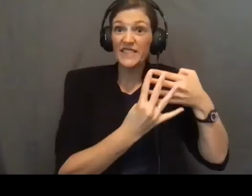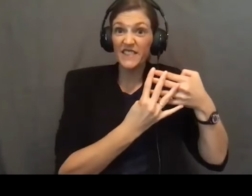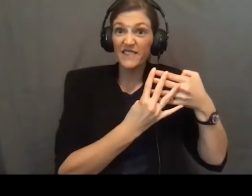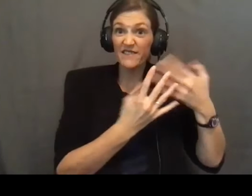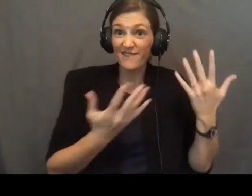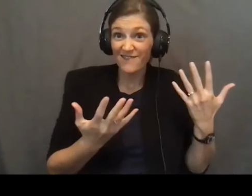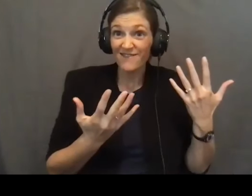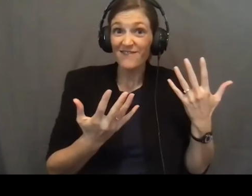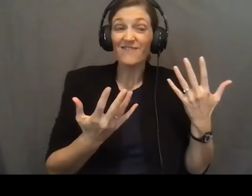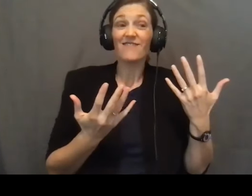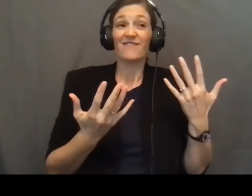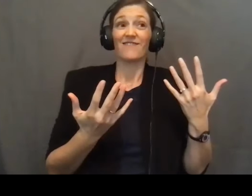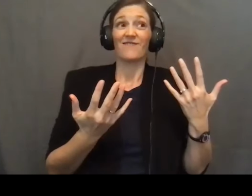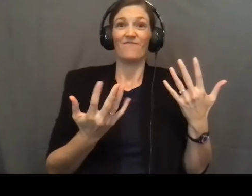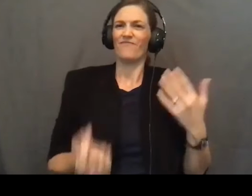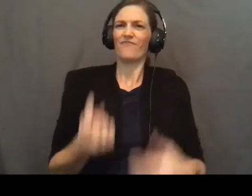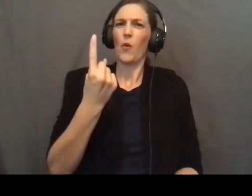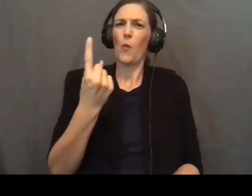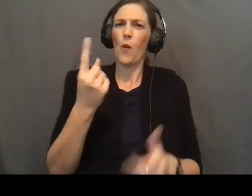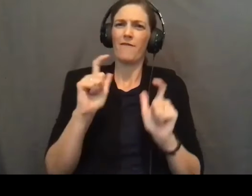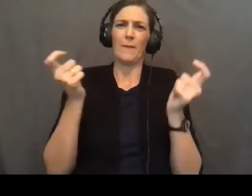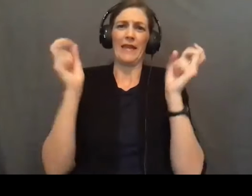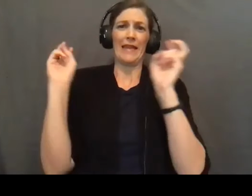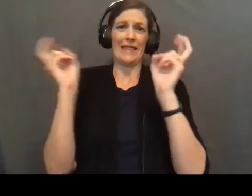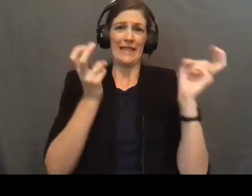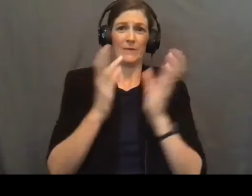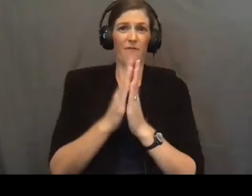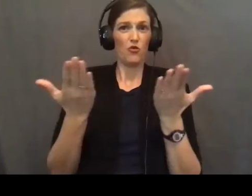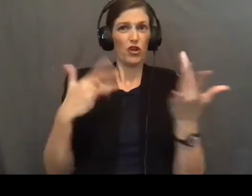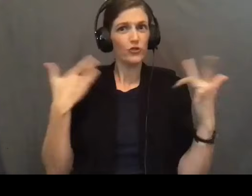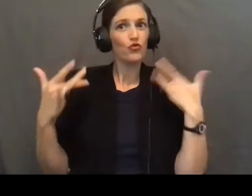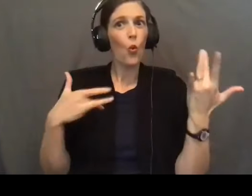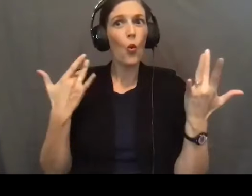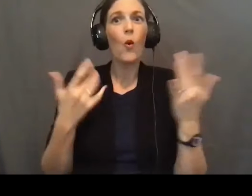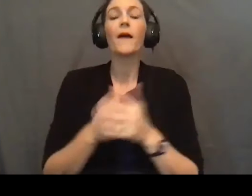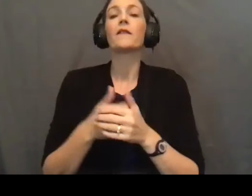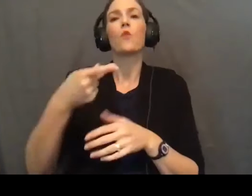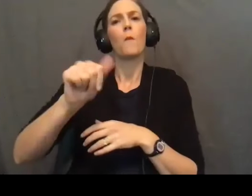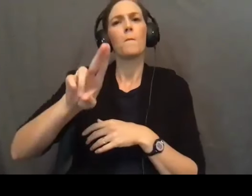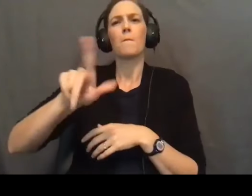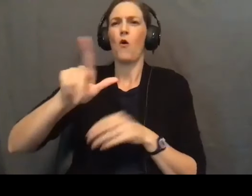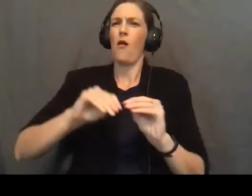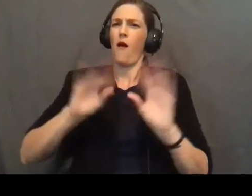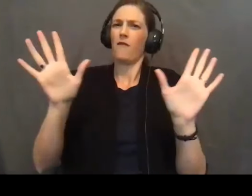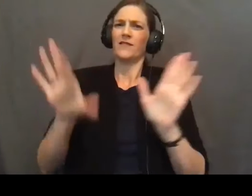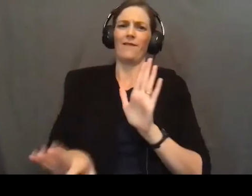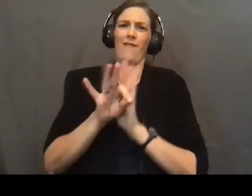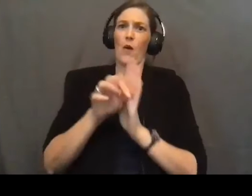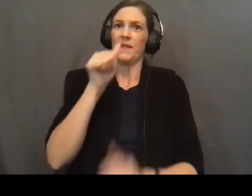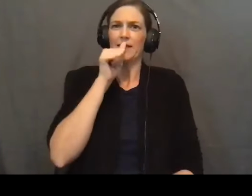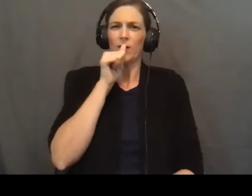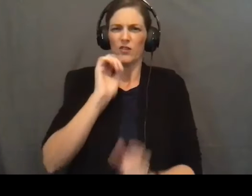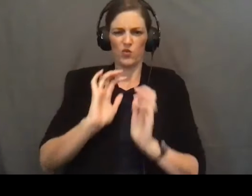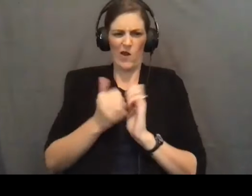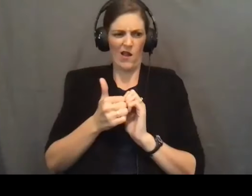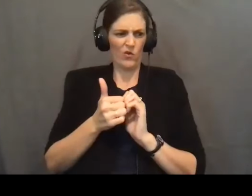Philippian church. And one of the major themes of the book is joy. So Paul has obviously found this secret to how do